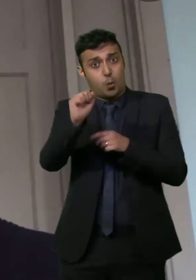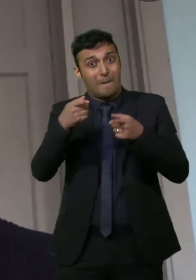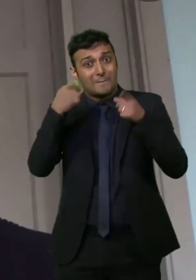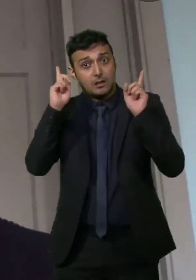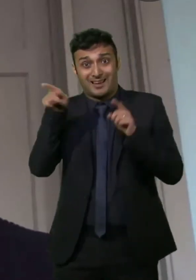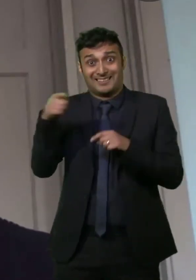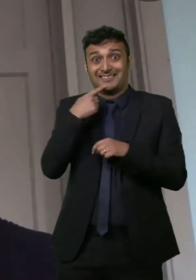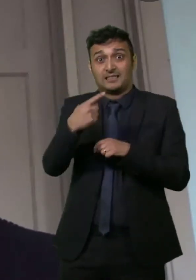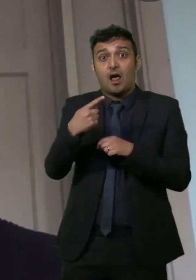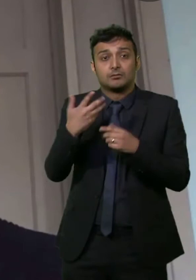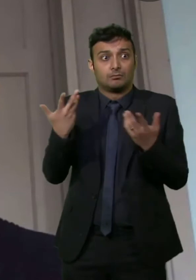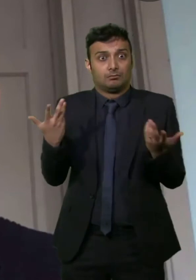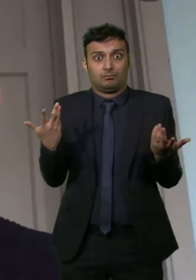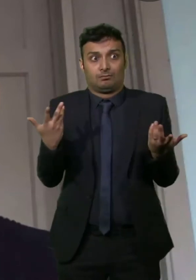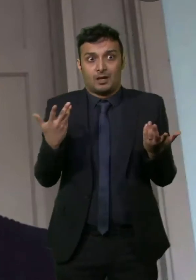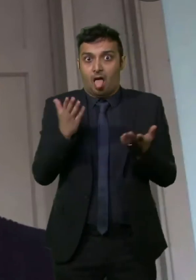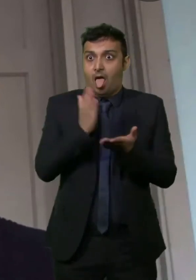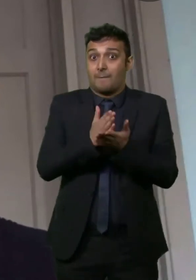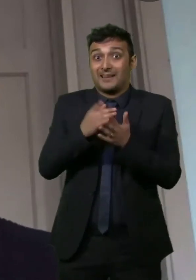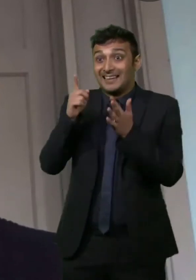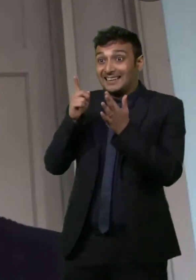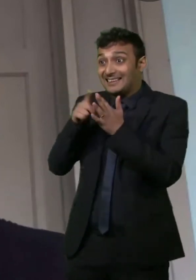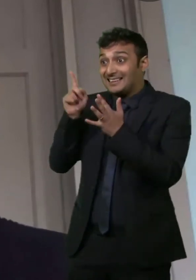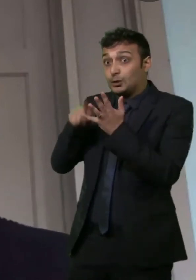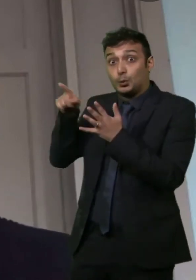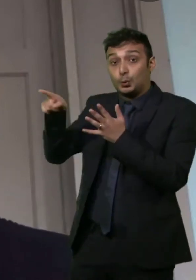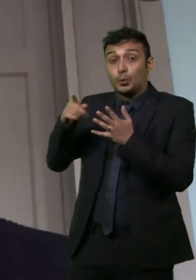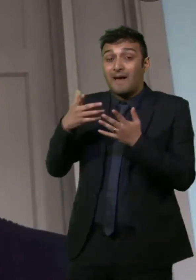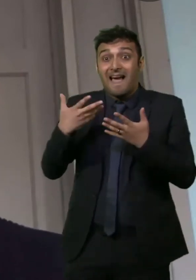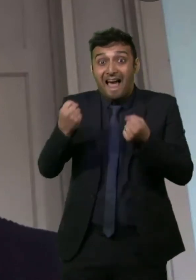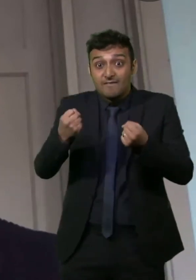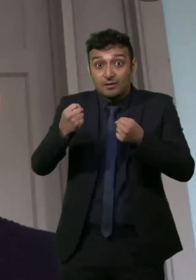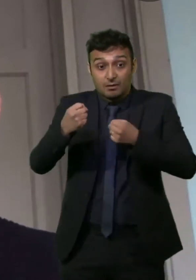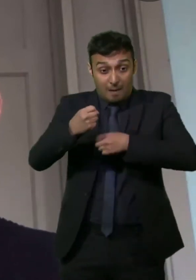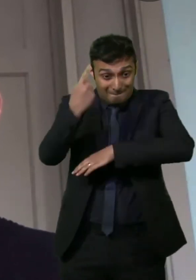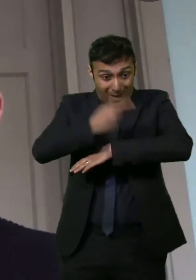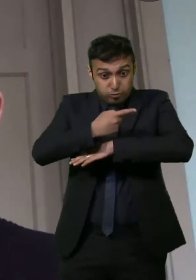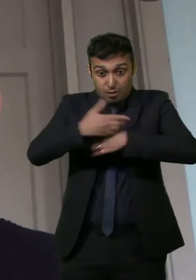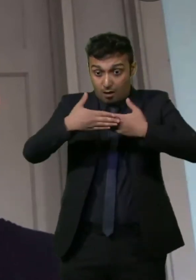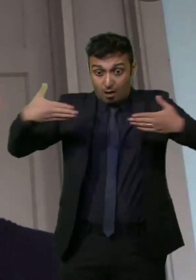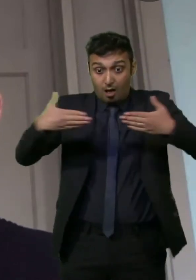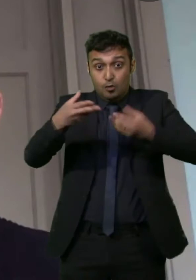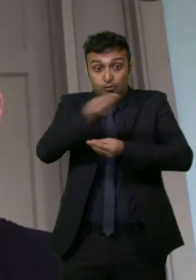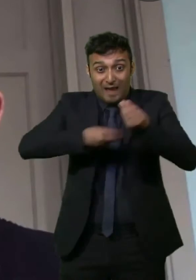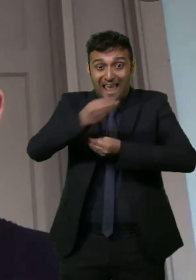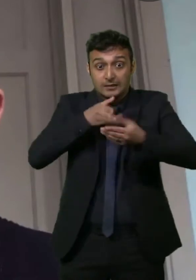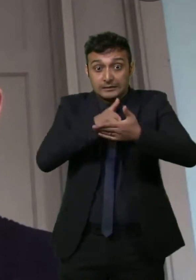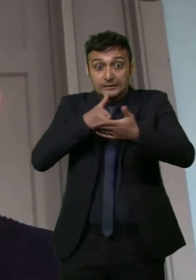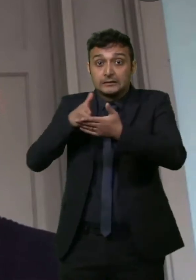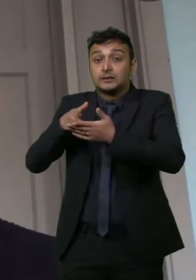which the EU would eliminate trade barriers. Isn't it time now for you to come clean with voters and admit